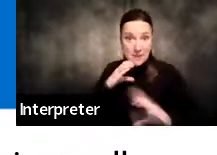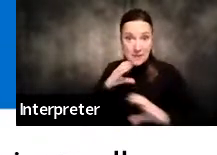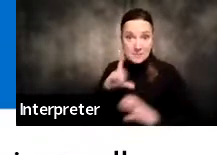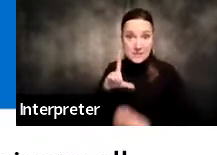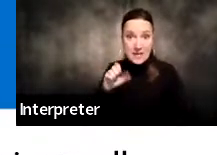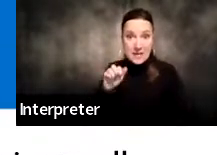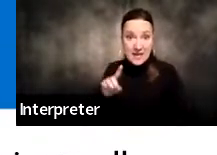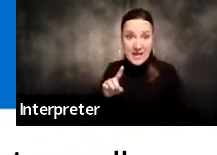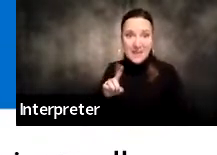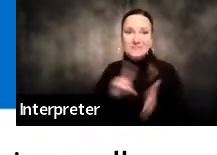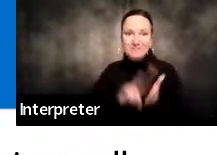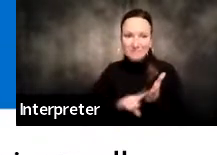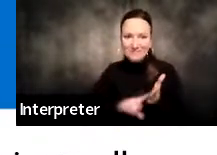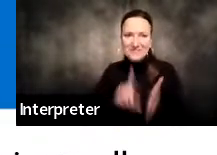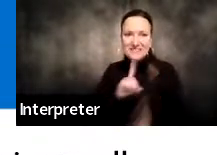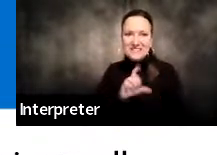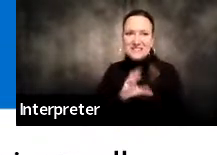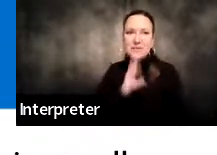dcwater.com/leadmap.